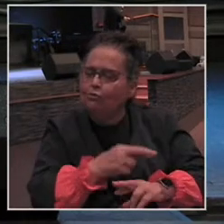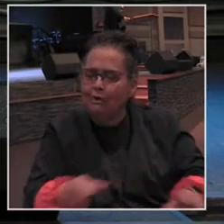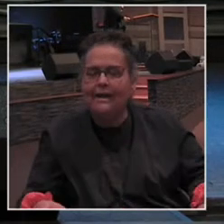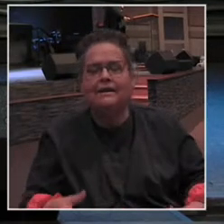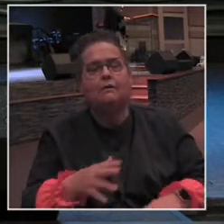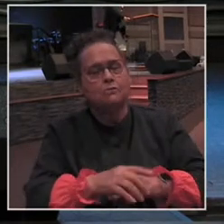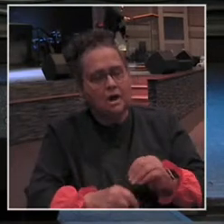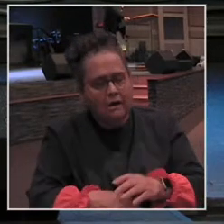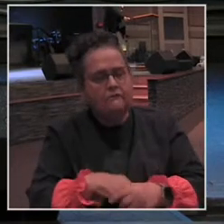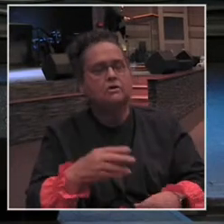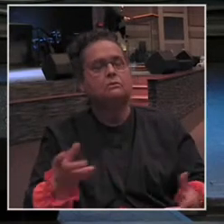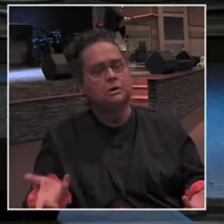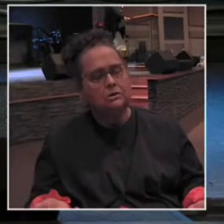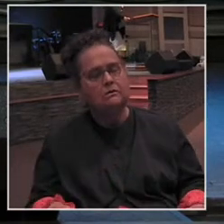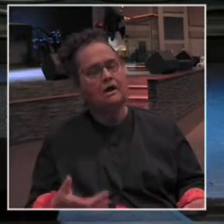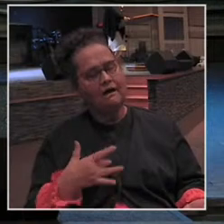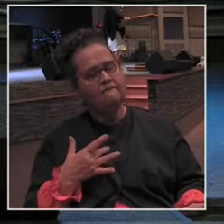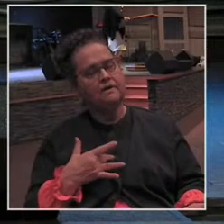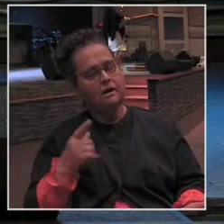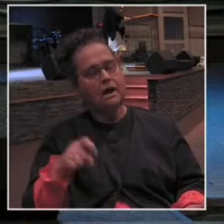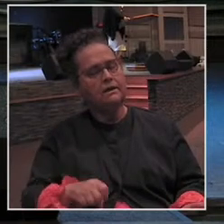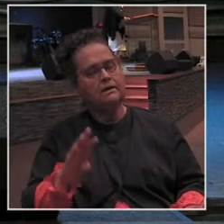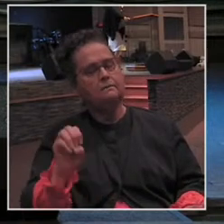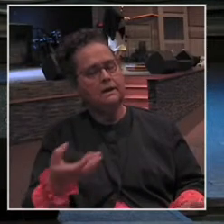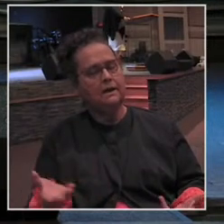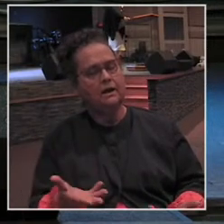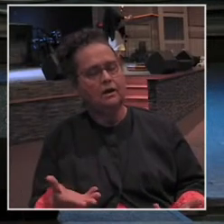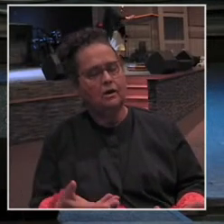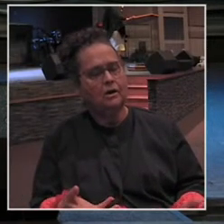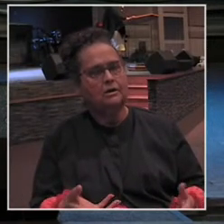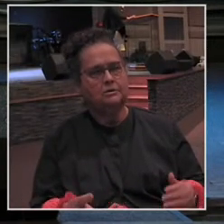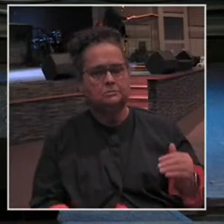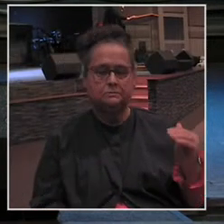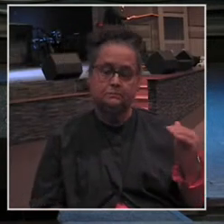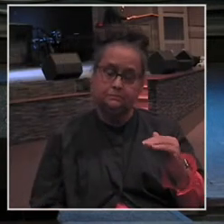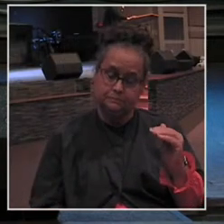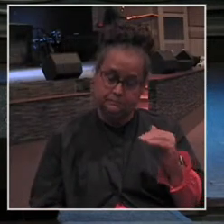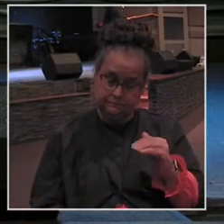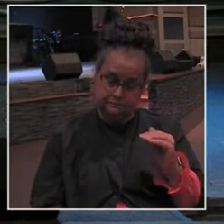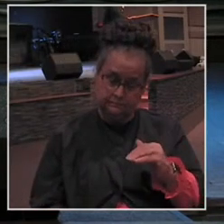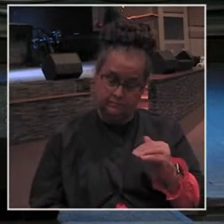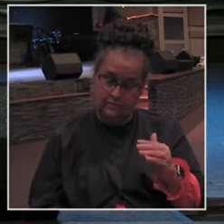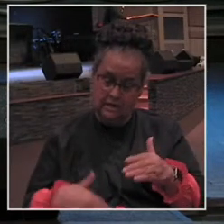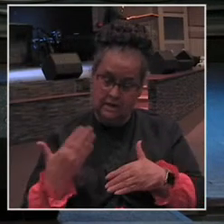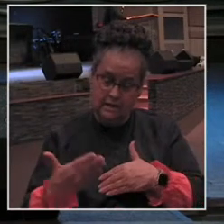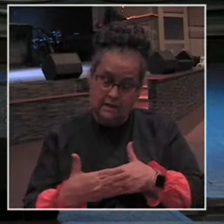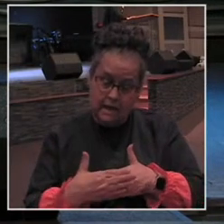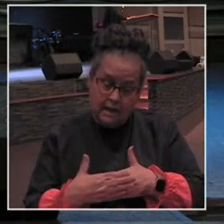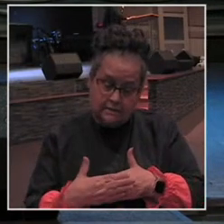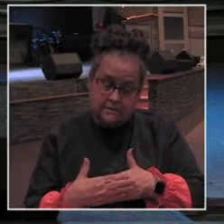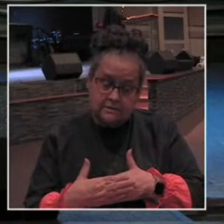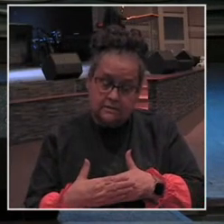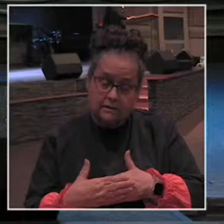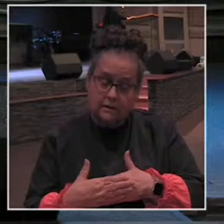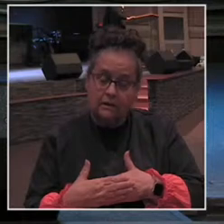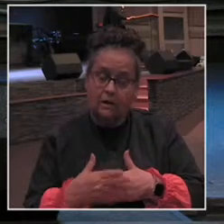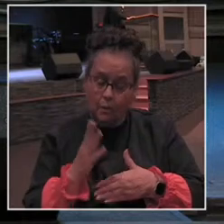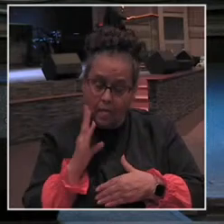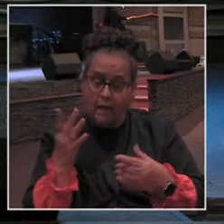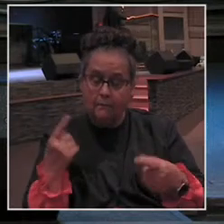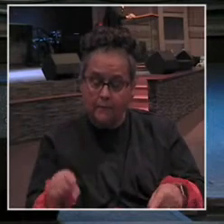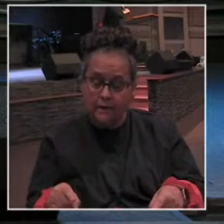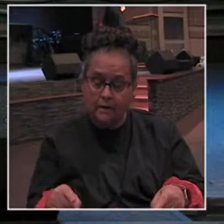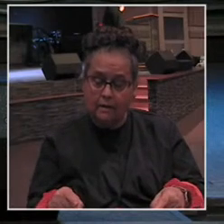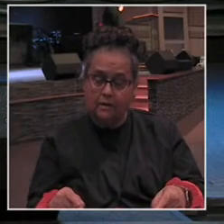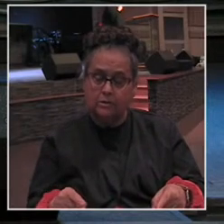was comfortable. I was where I thought I needed to be. But he's like, Seneatha, your next season is, it's coming.